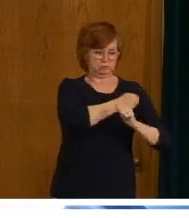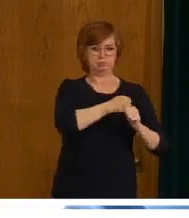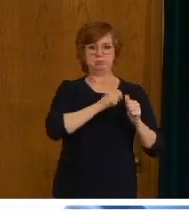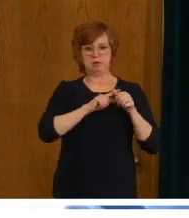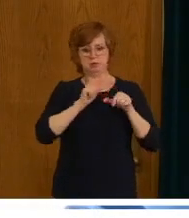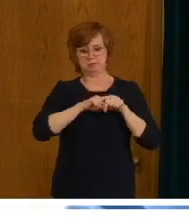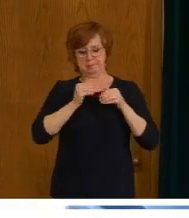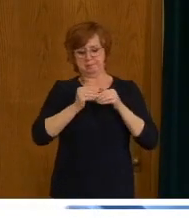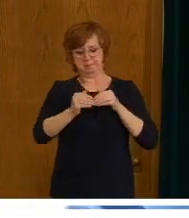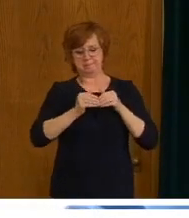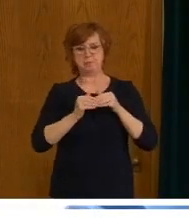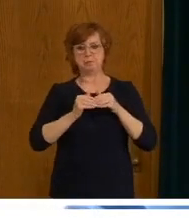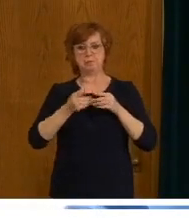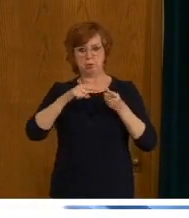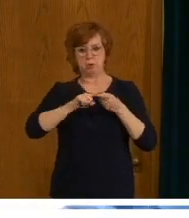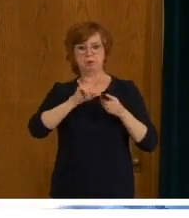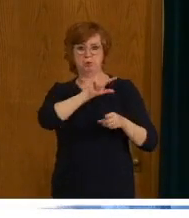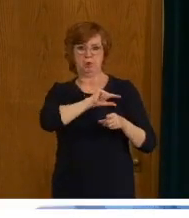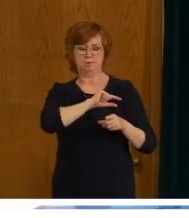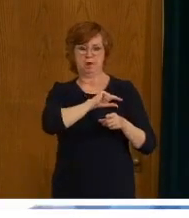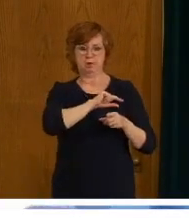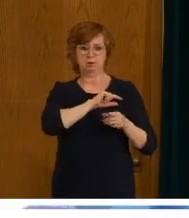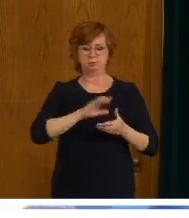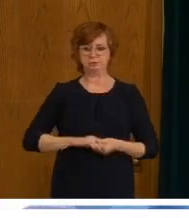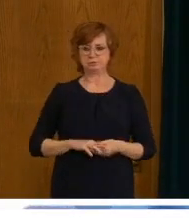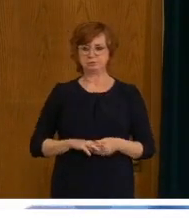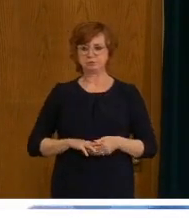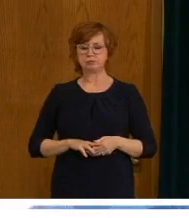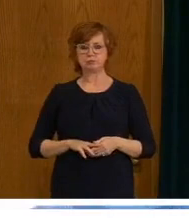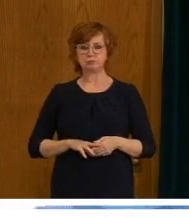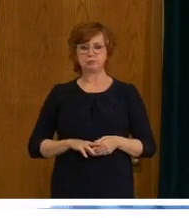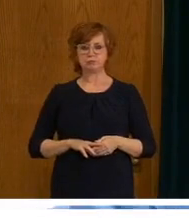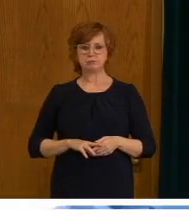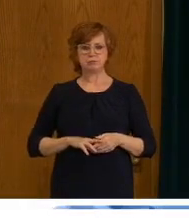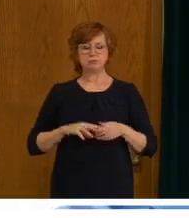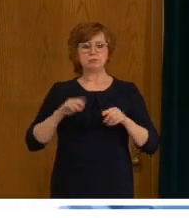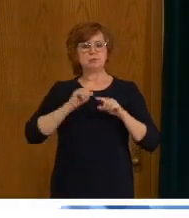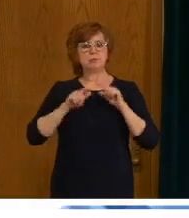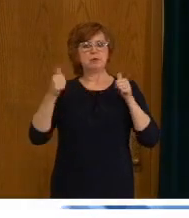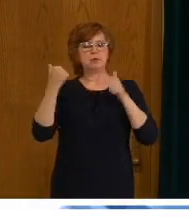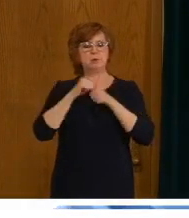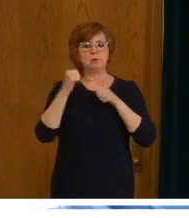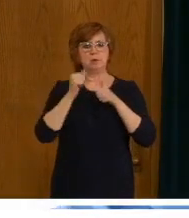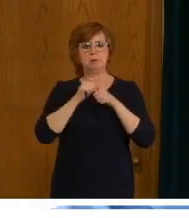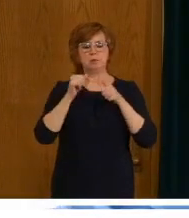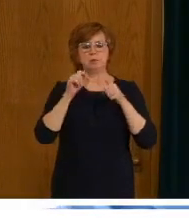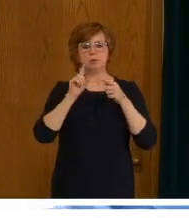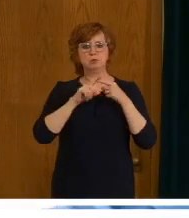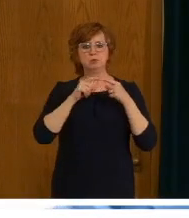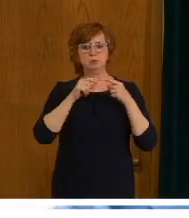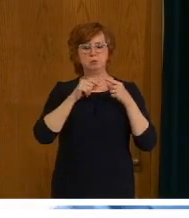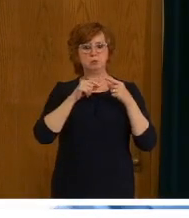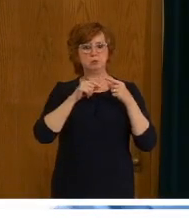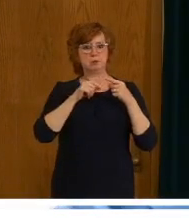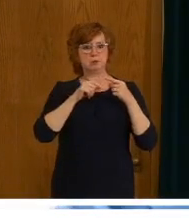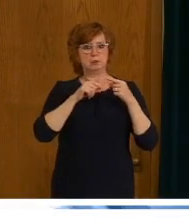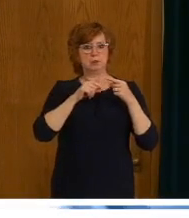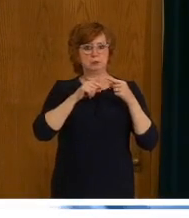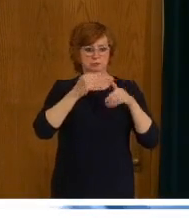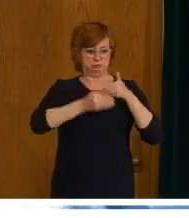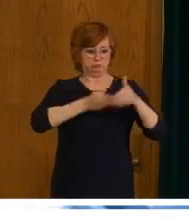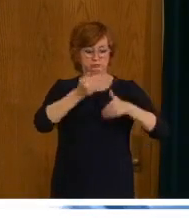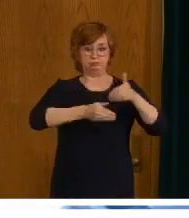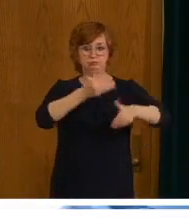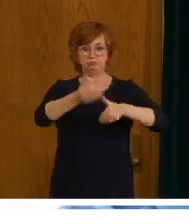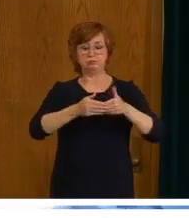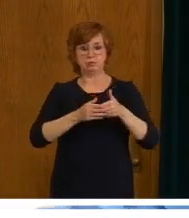Because the quicker we move along that, the safer we all are to enable step three to start on time. And